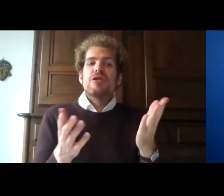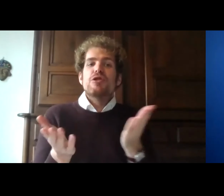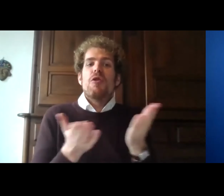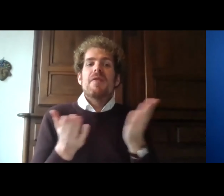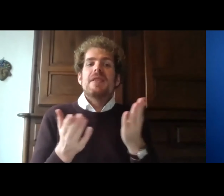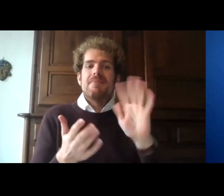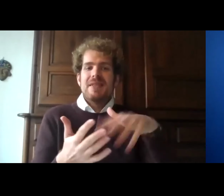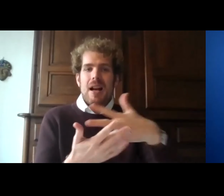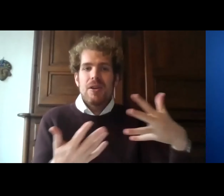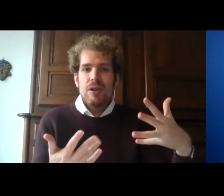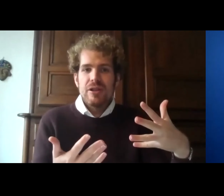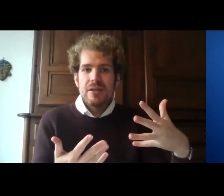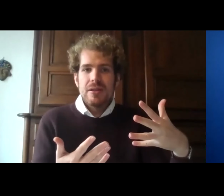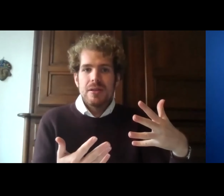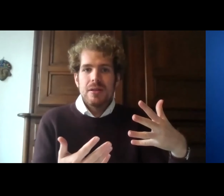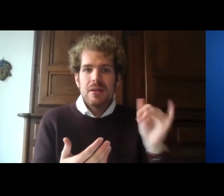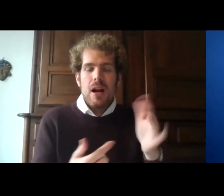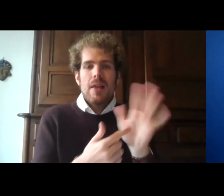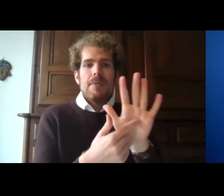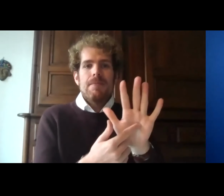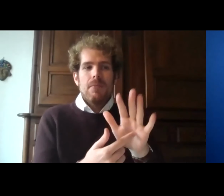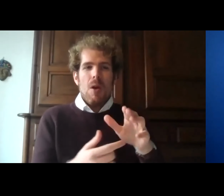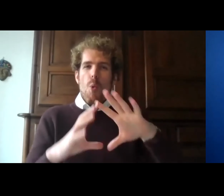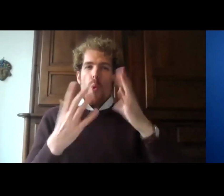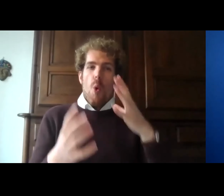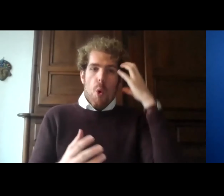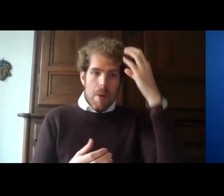has had an even greater impact on these services, right?